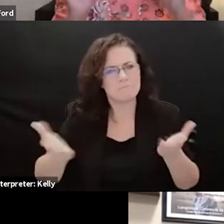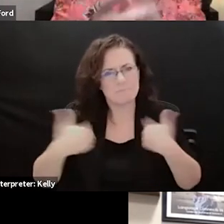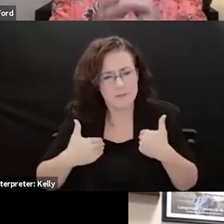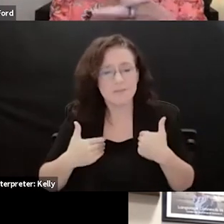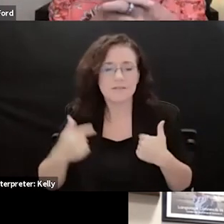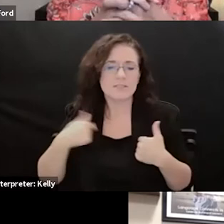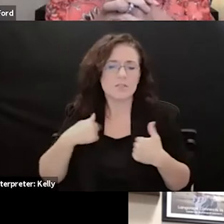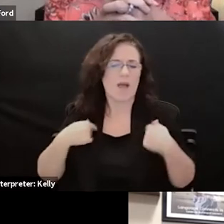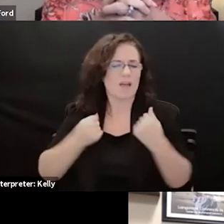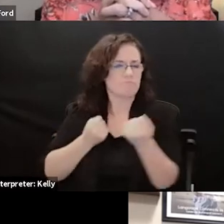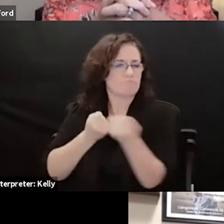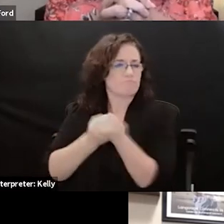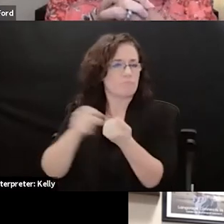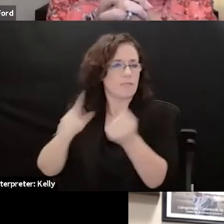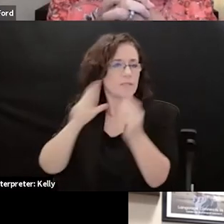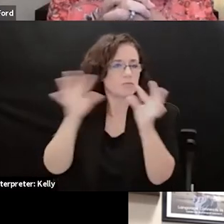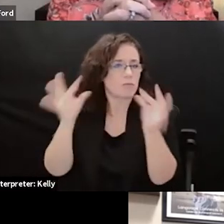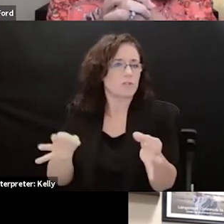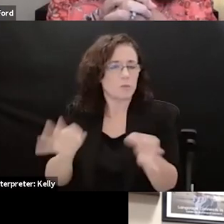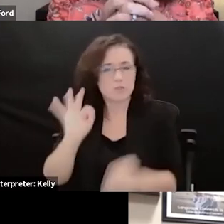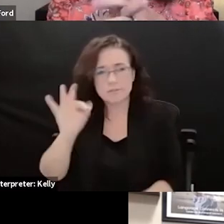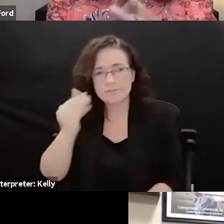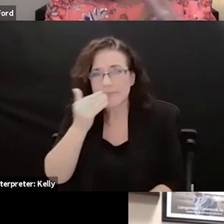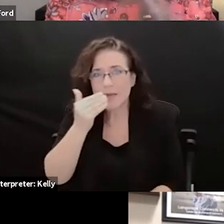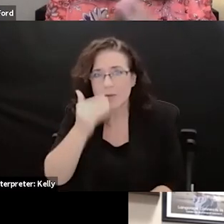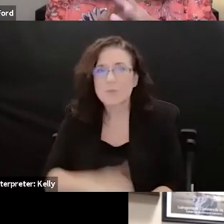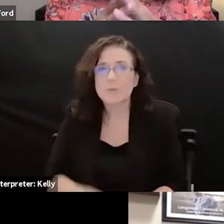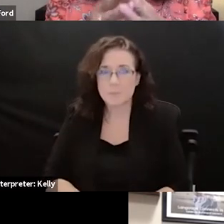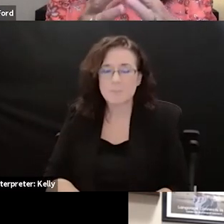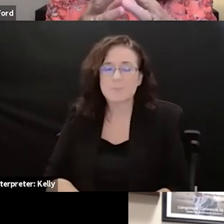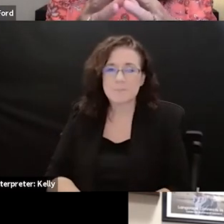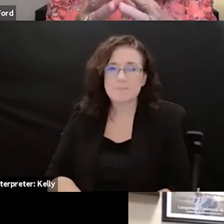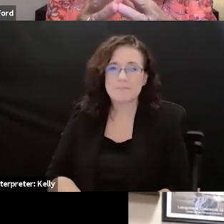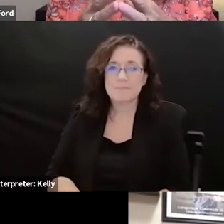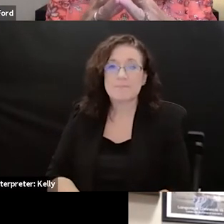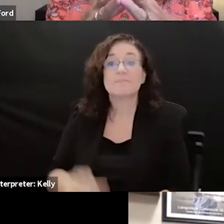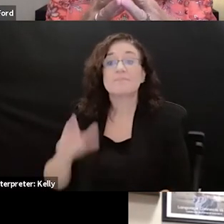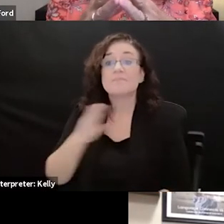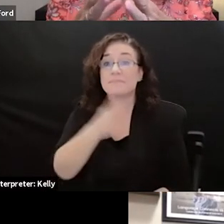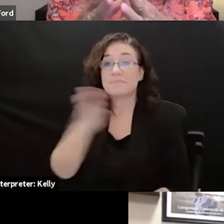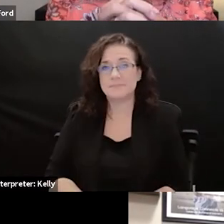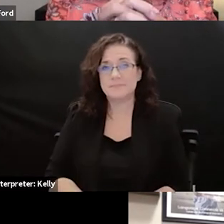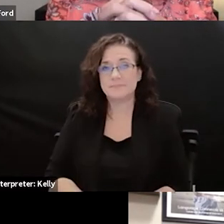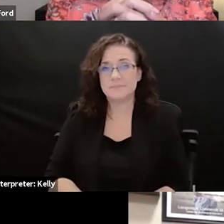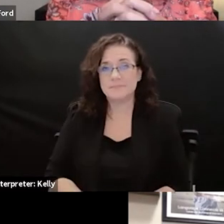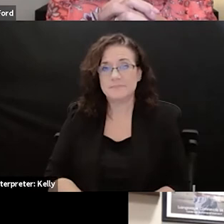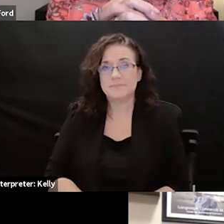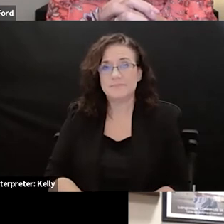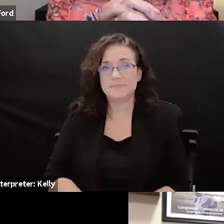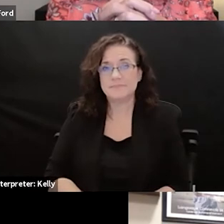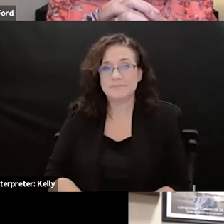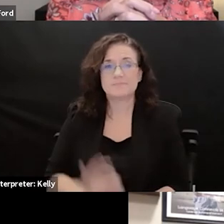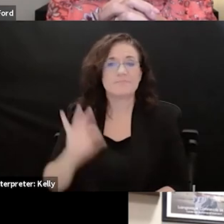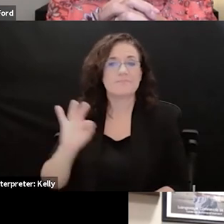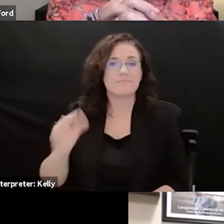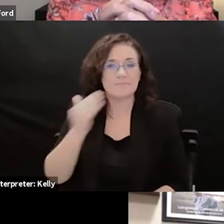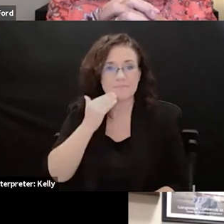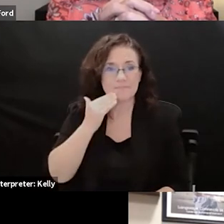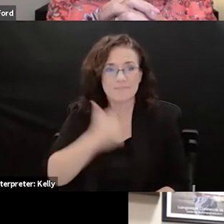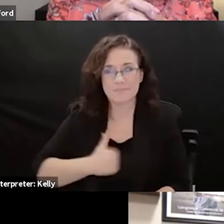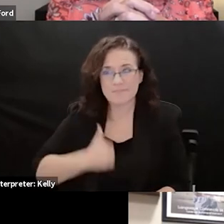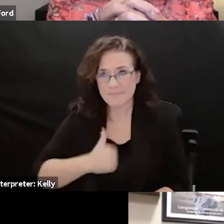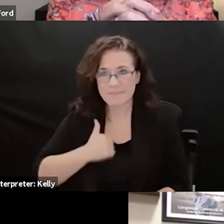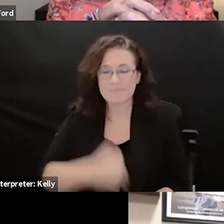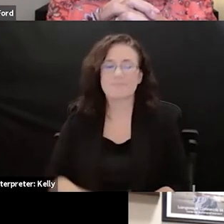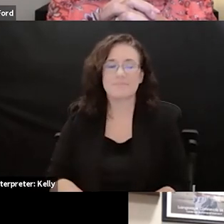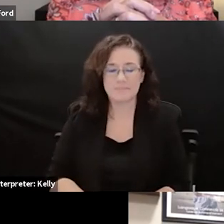this resolution thank you thank you and miss capps thank you sorry uh yeah